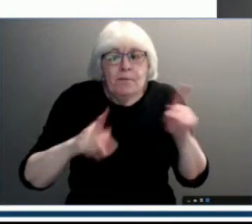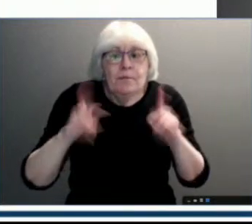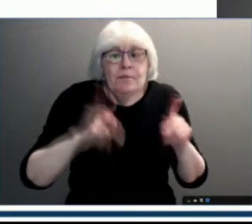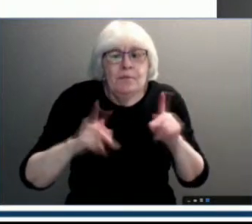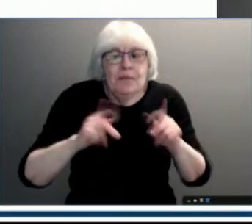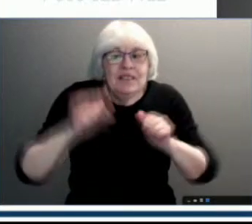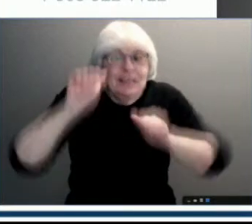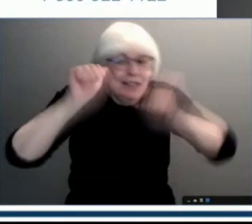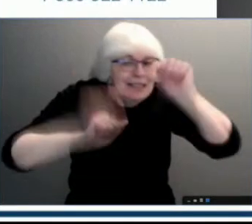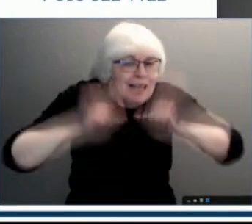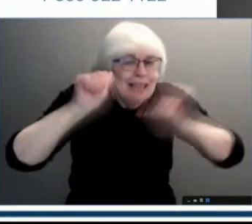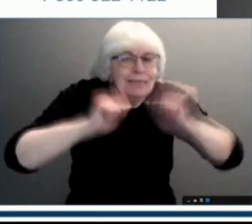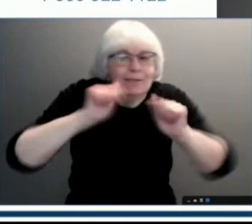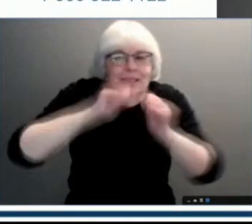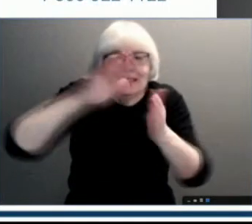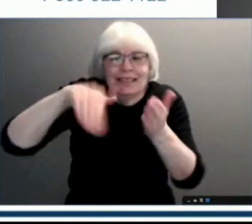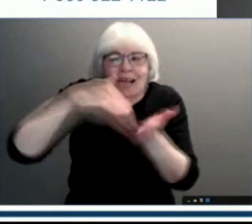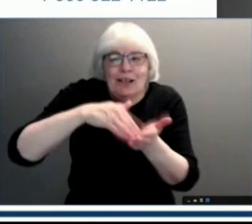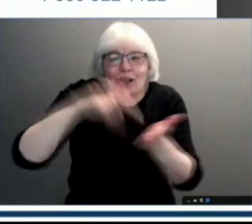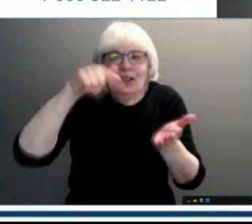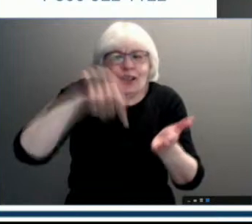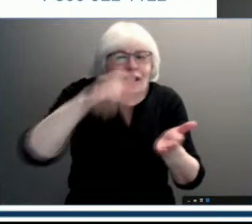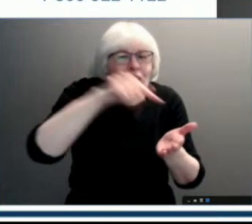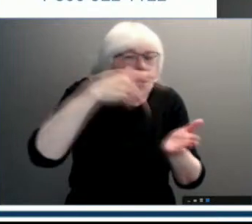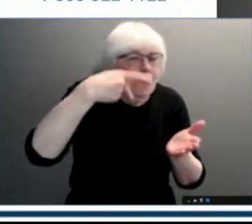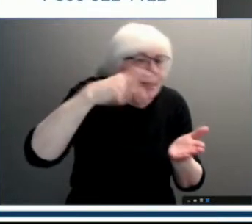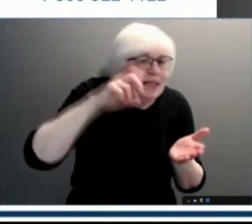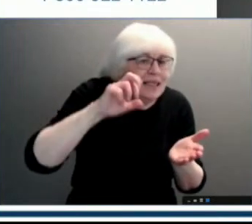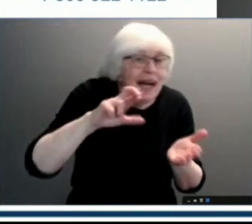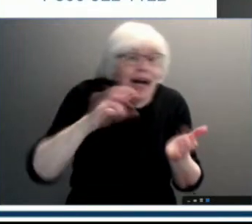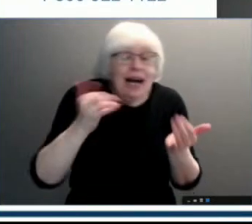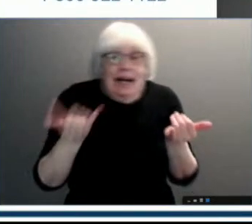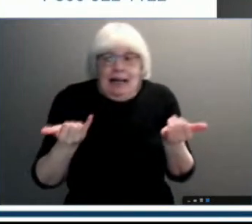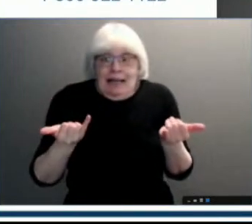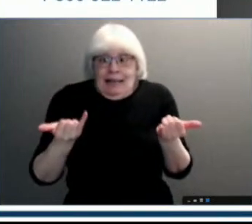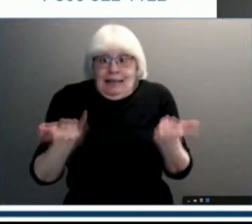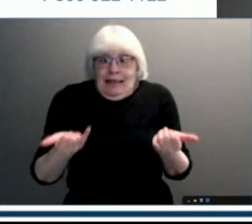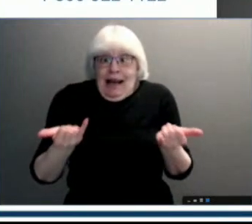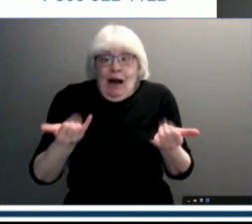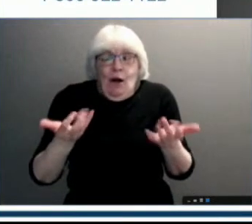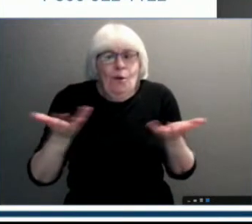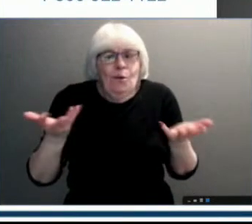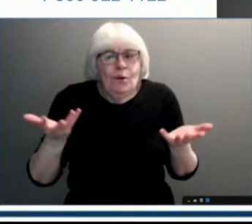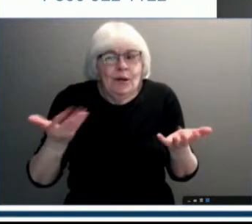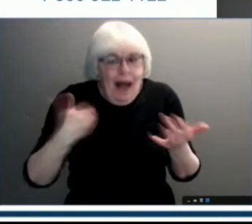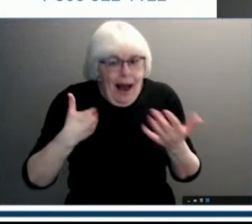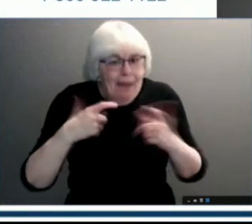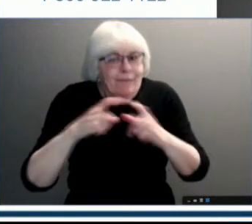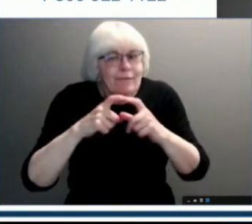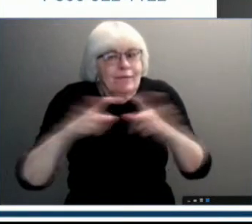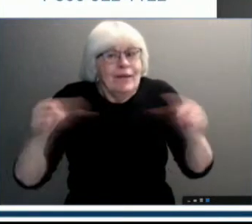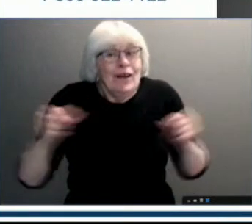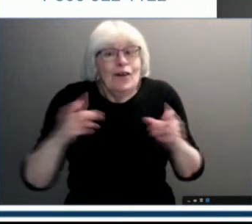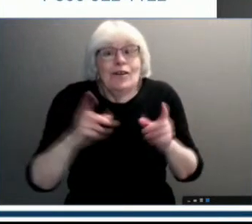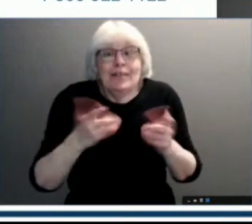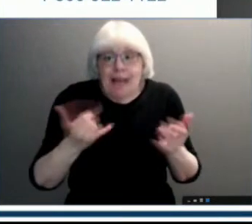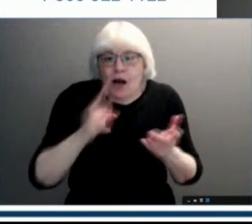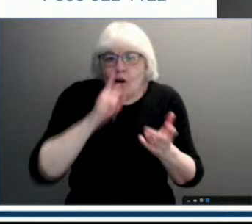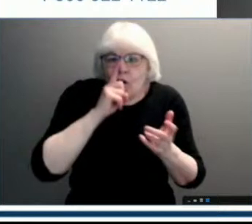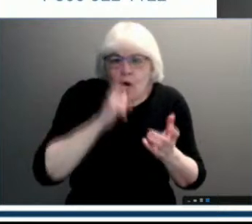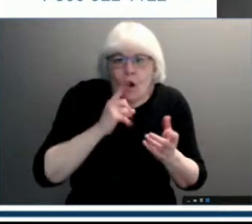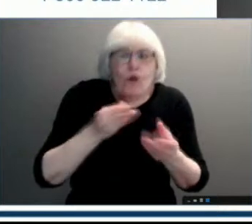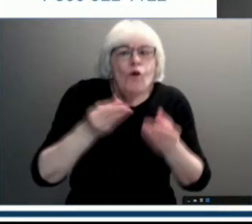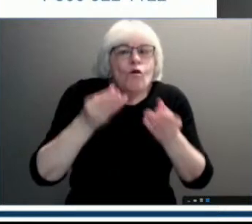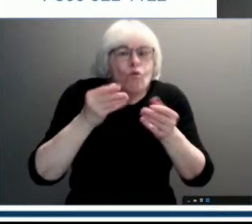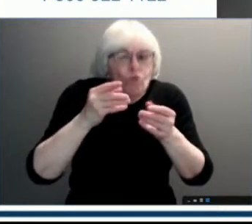they're in one of the groups. We are also now starting to distribute rapid test kits through those primary assessment centers. So people who are eligible